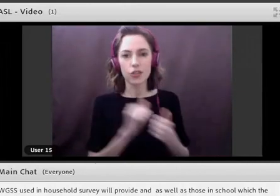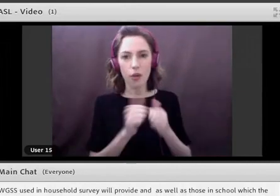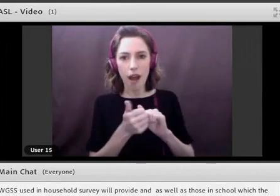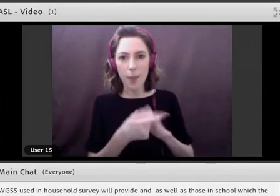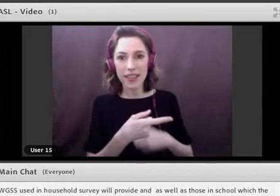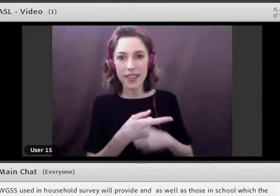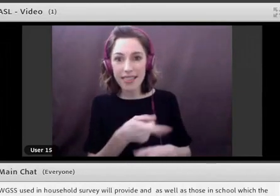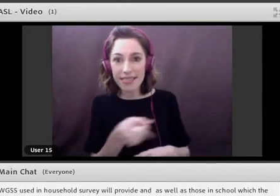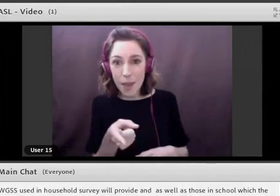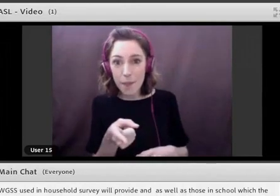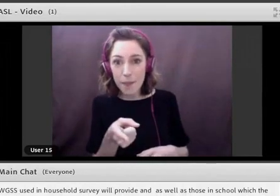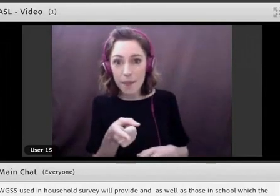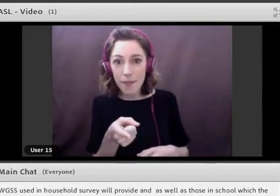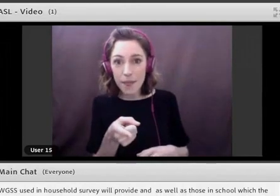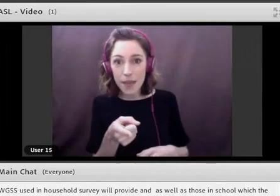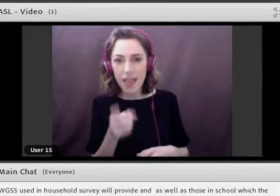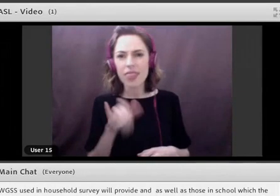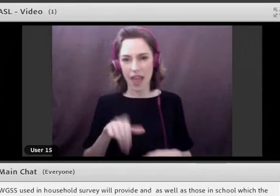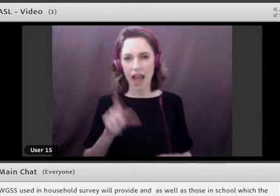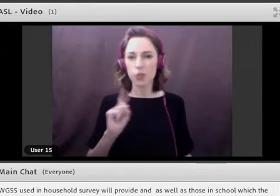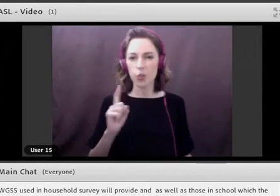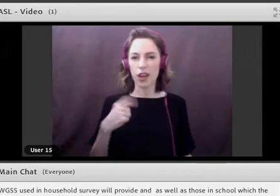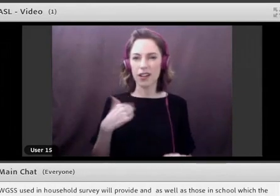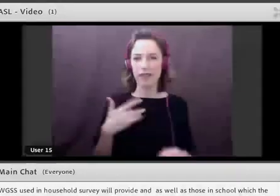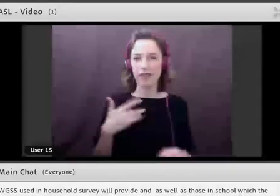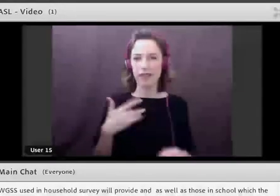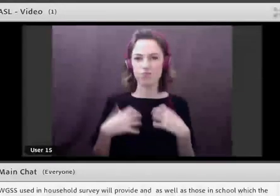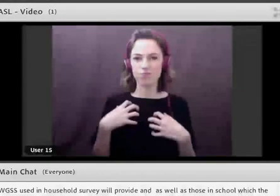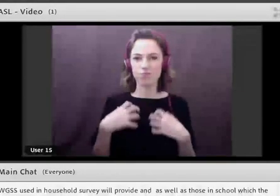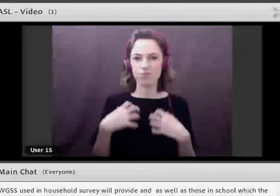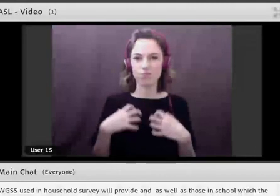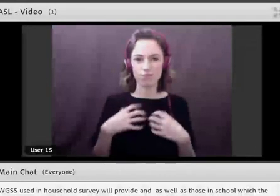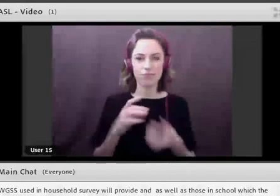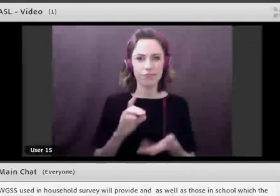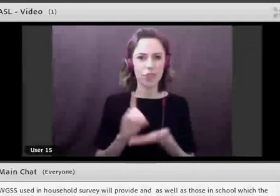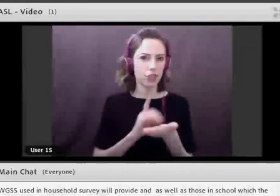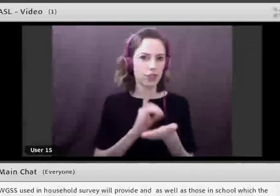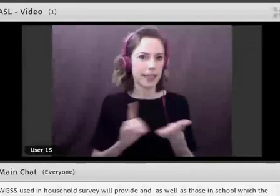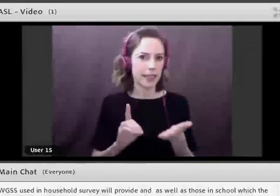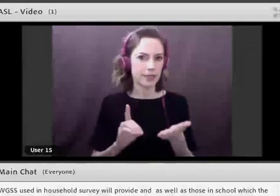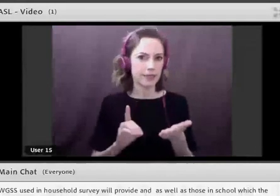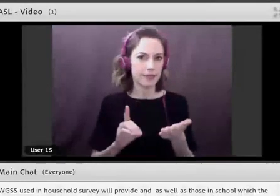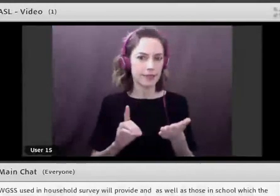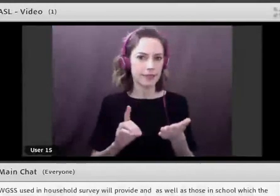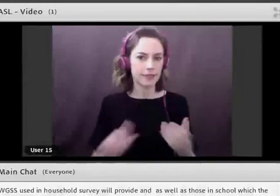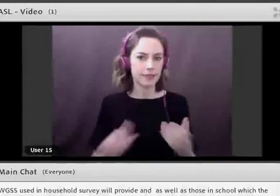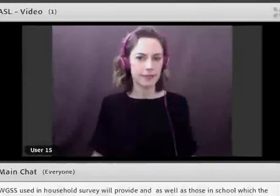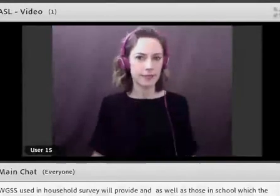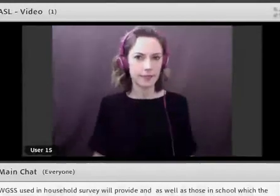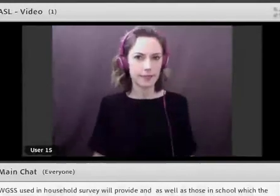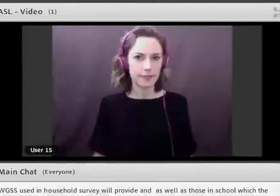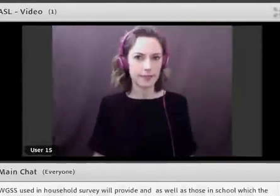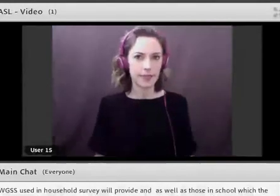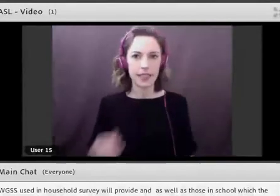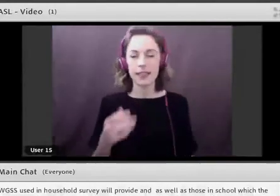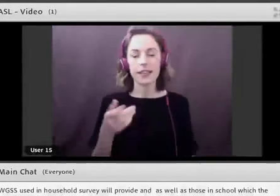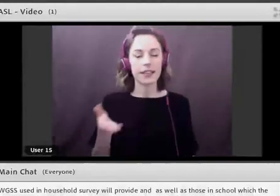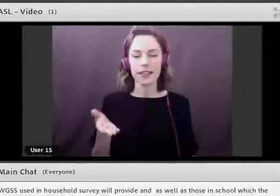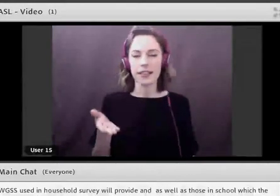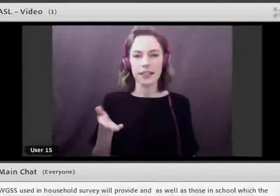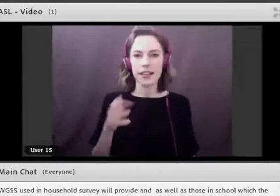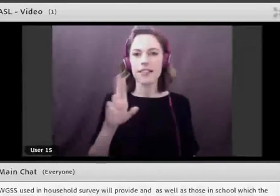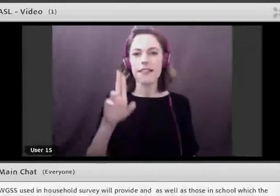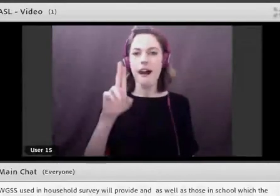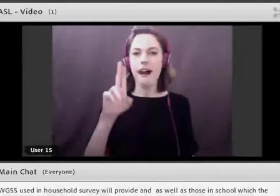So it begins to, the unspoken lesson is that these